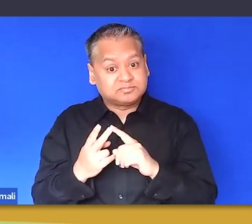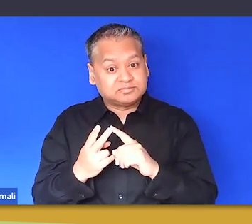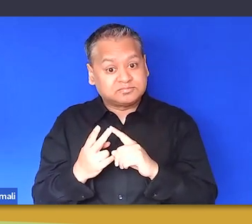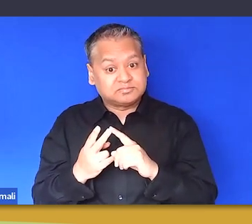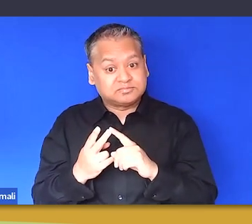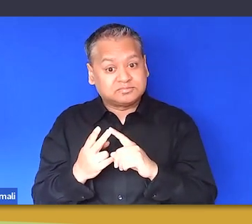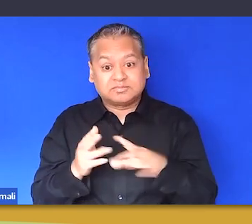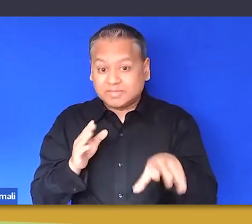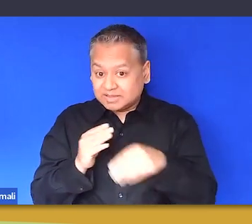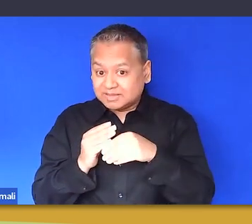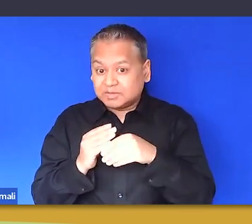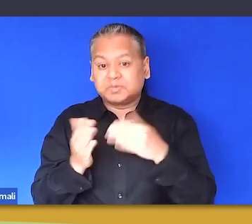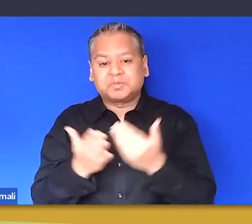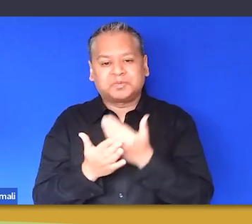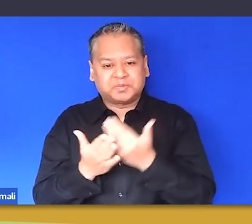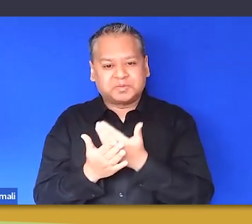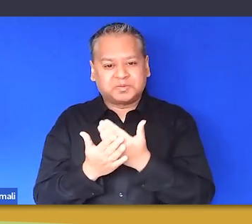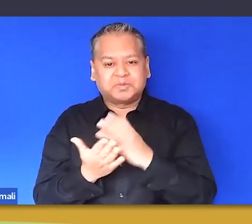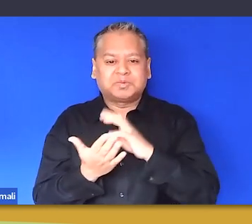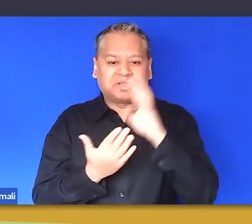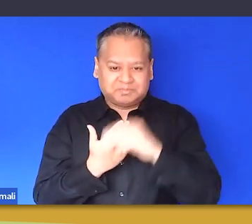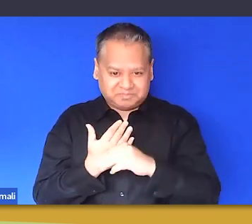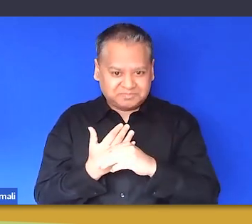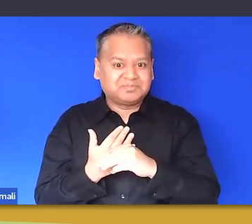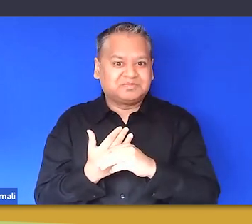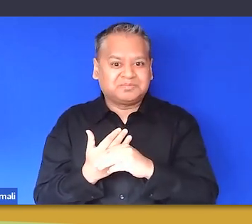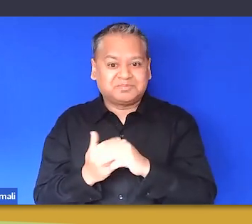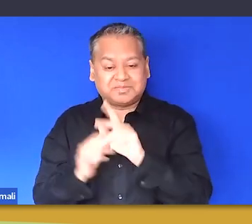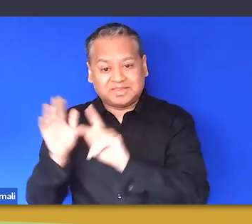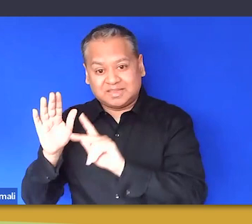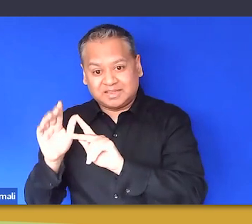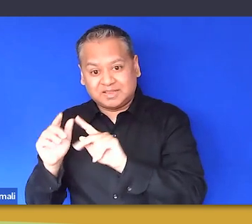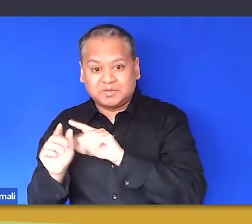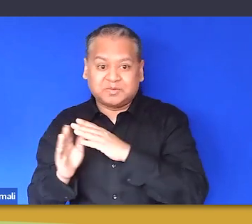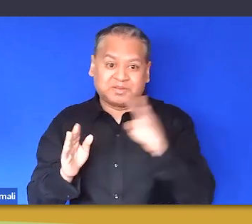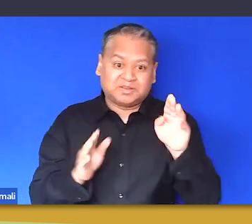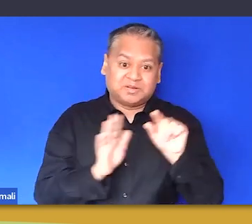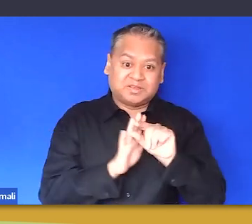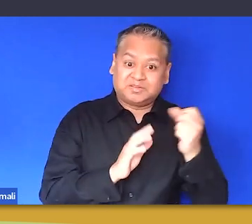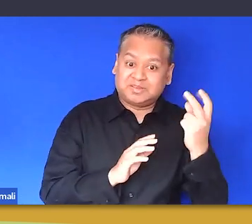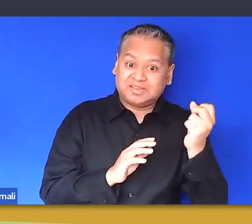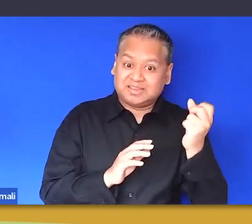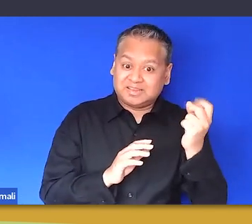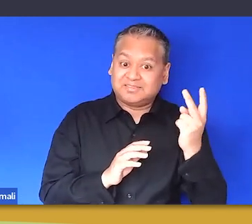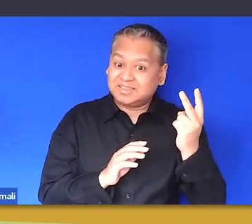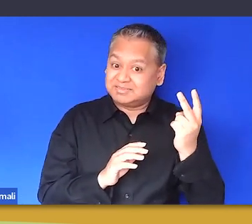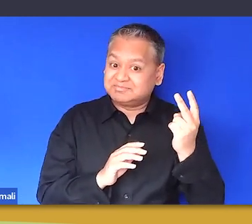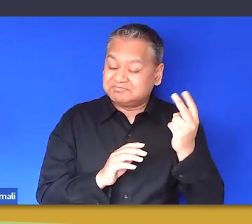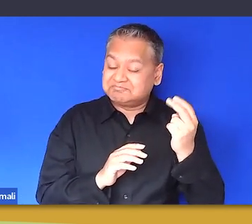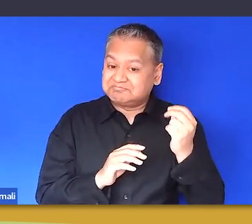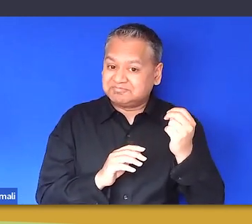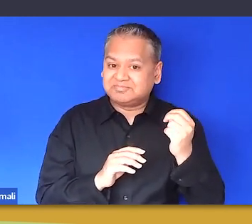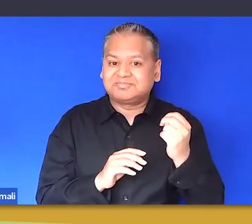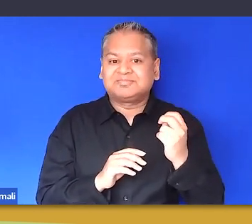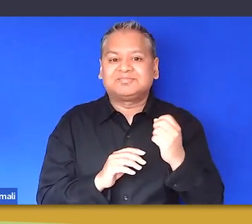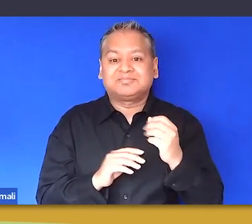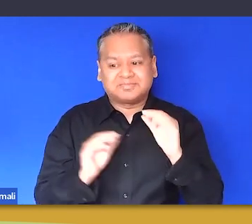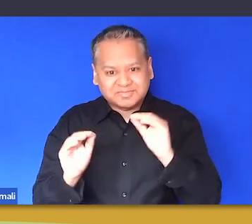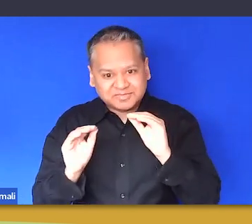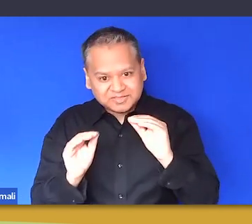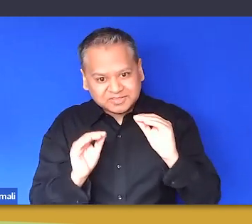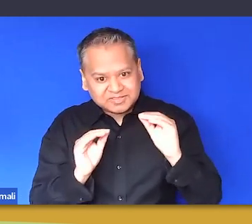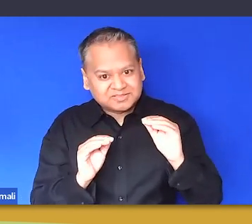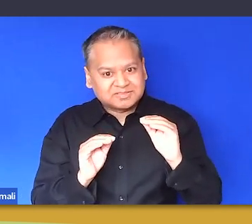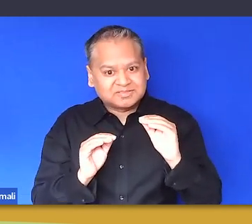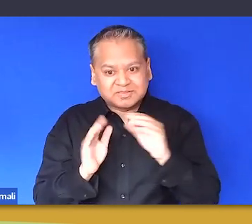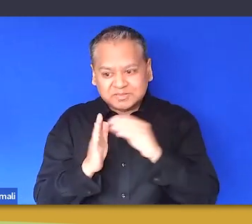for citizens or kids to graduate from BC high schools. And we're going to introduce new race-based data legislation in the spring